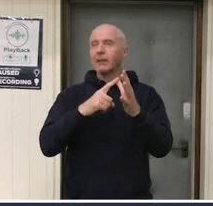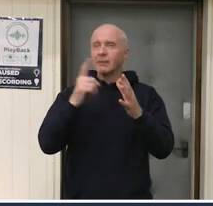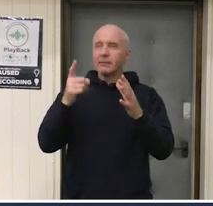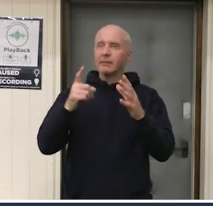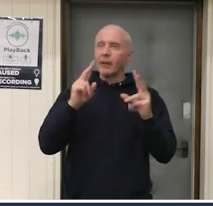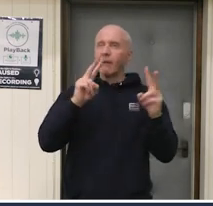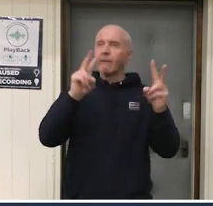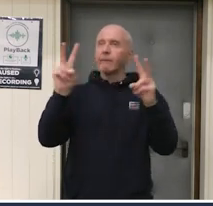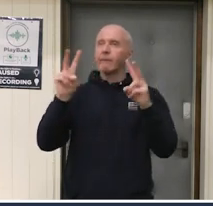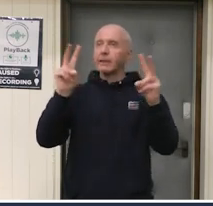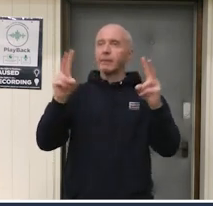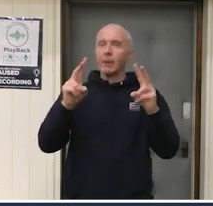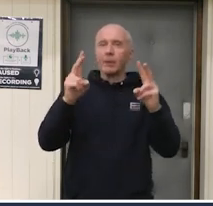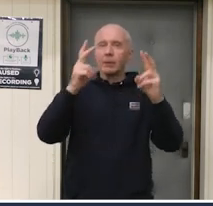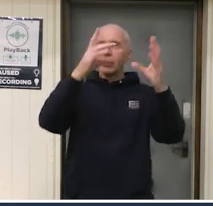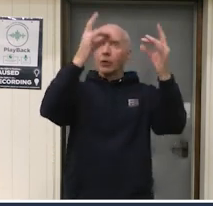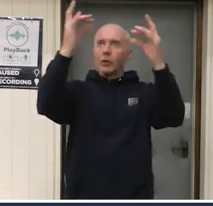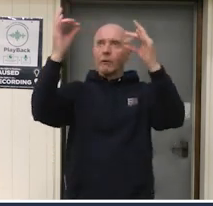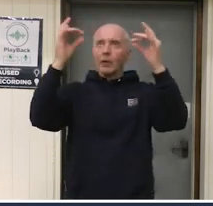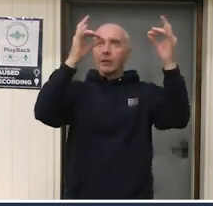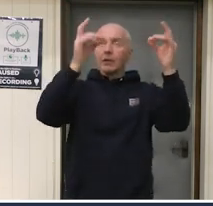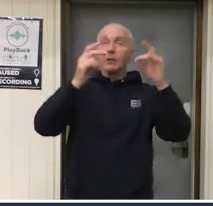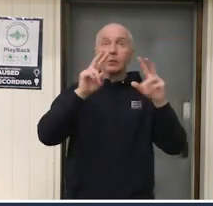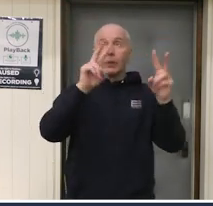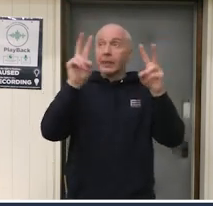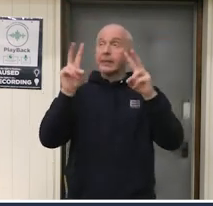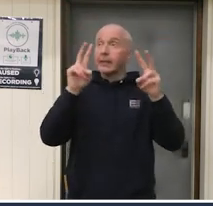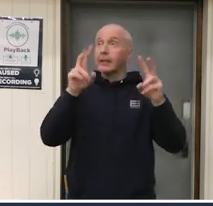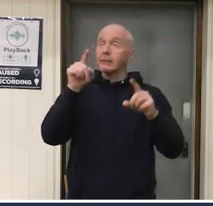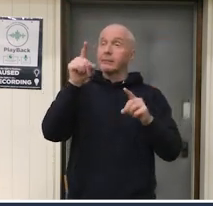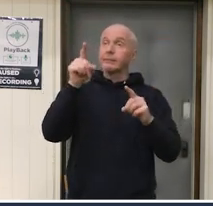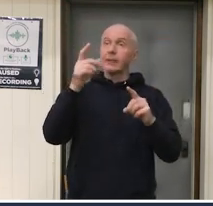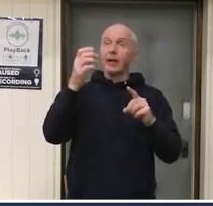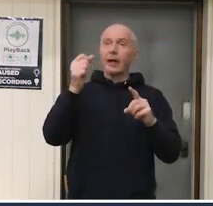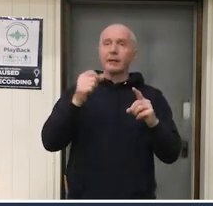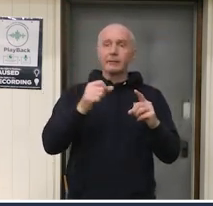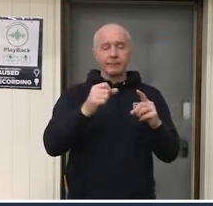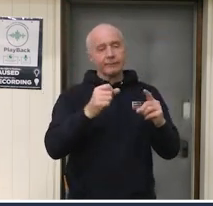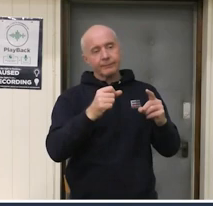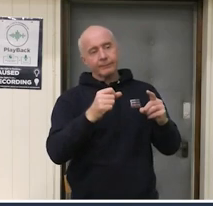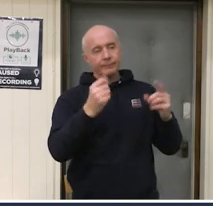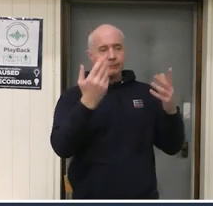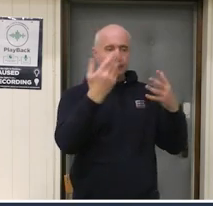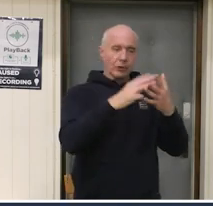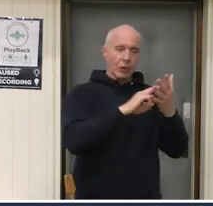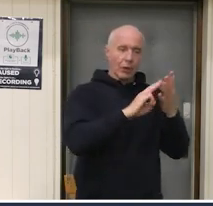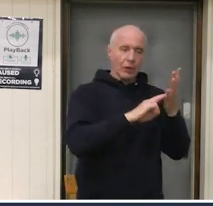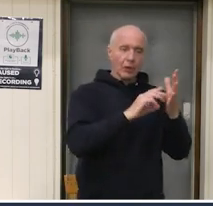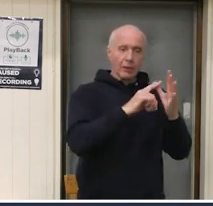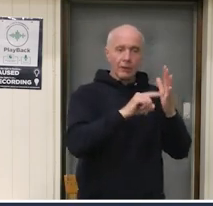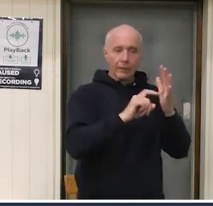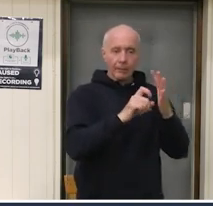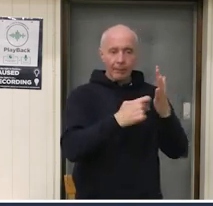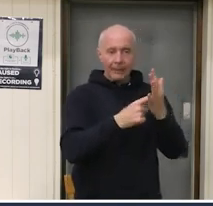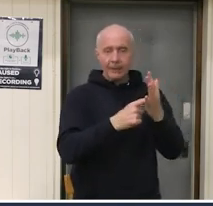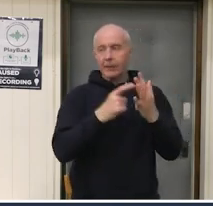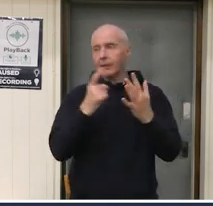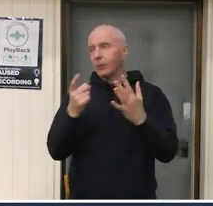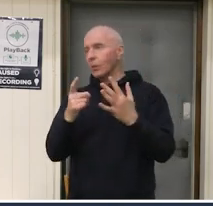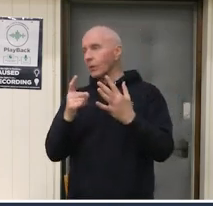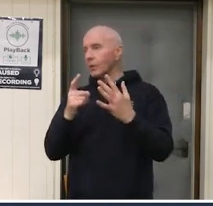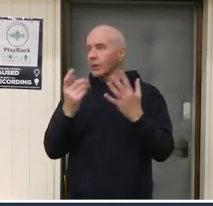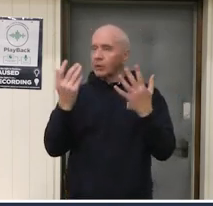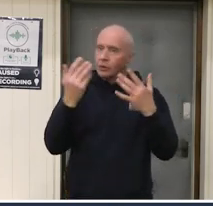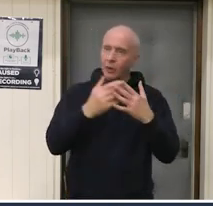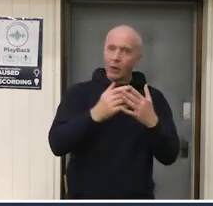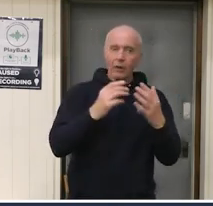is a tiny fraction of the actual universe. Most is this weird stuff called dark matter and dark energy, which I know nothing about, so I'm not going to tell you about. Actually, we don't